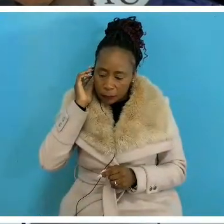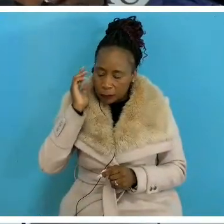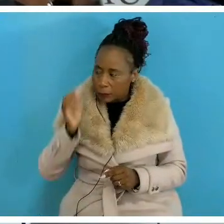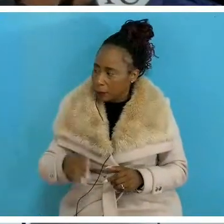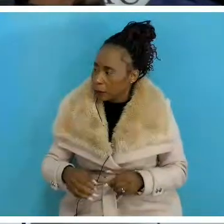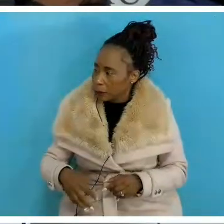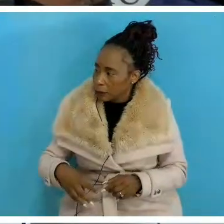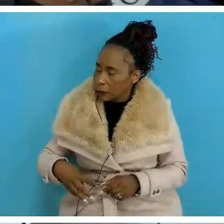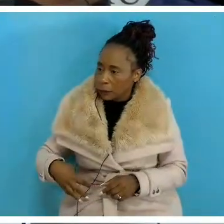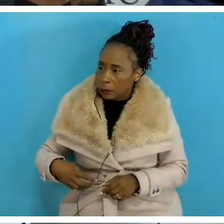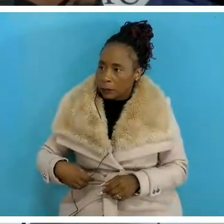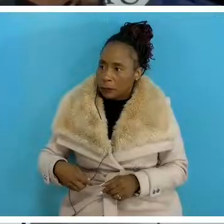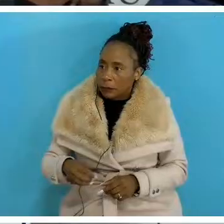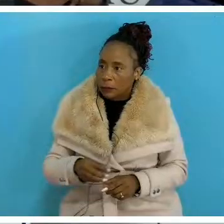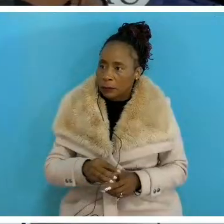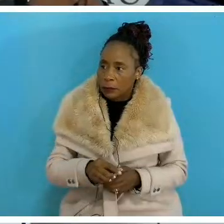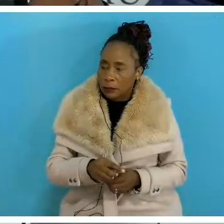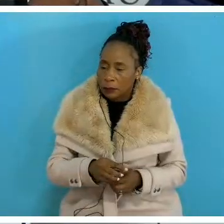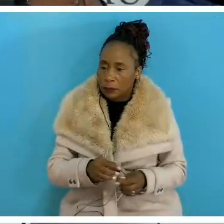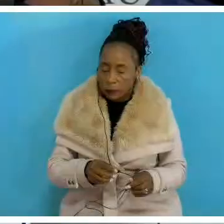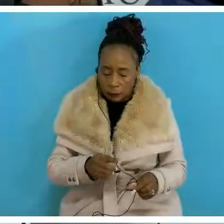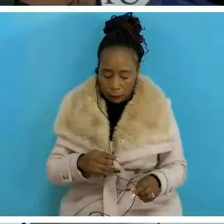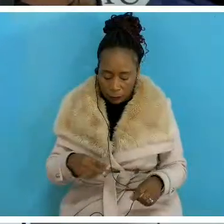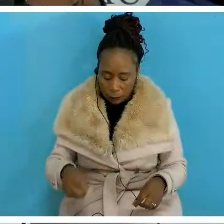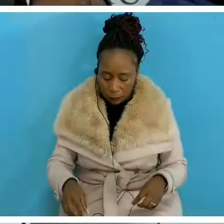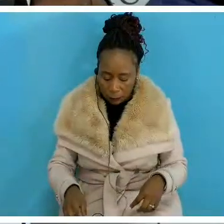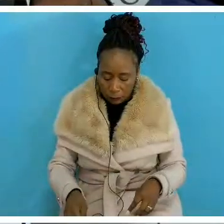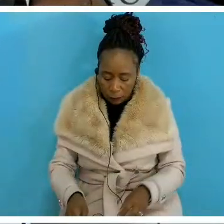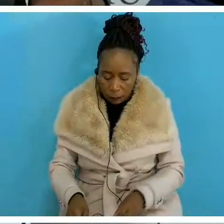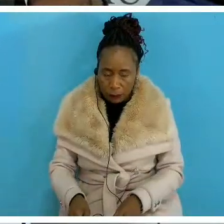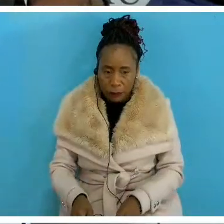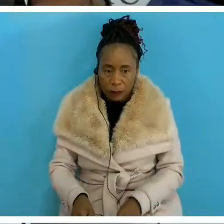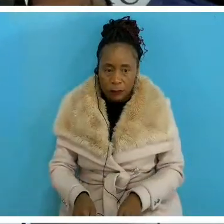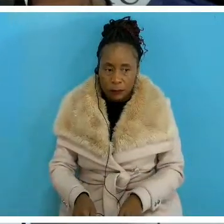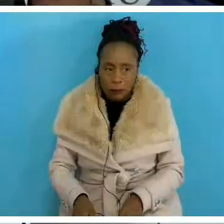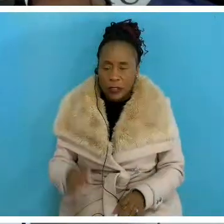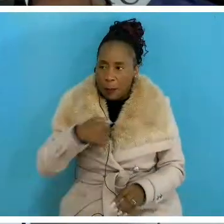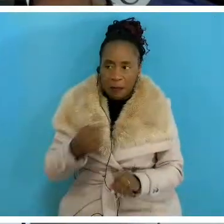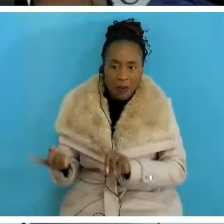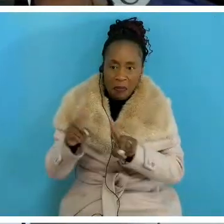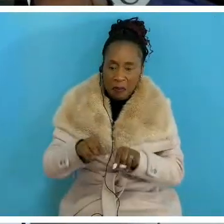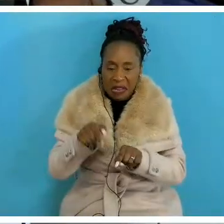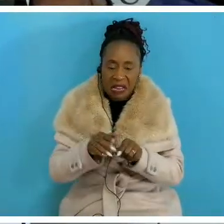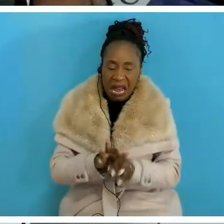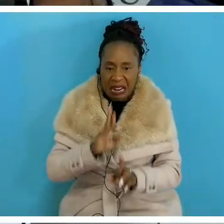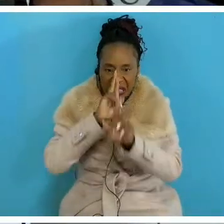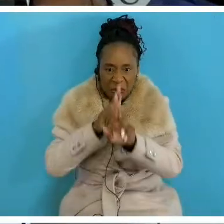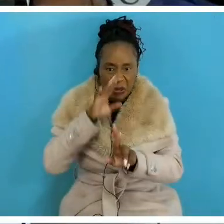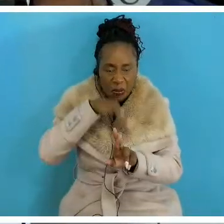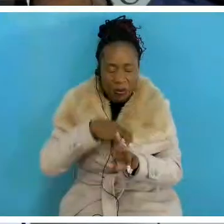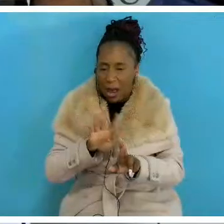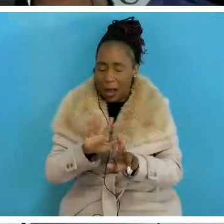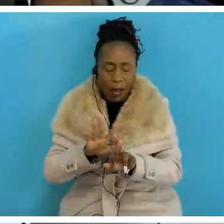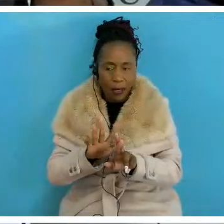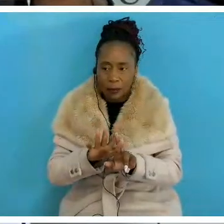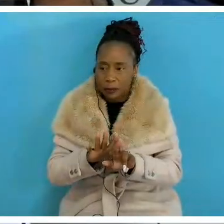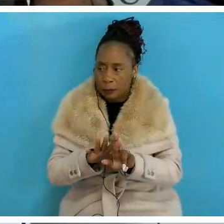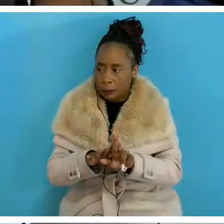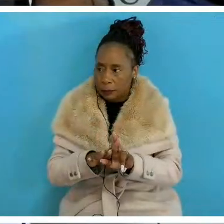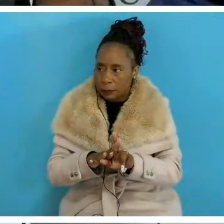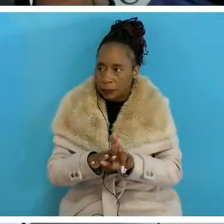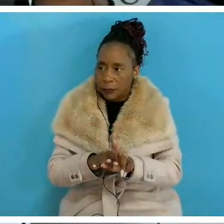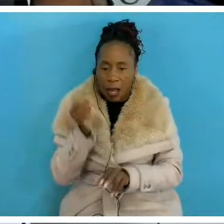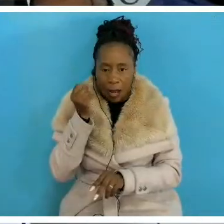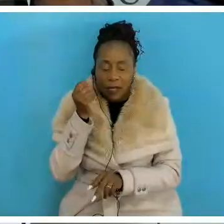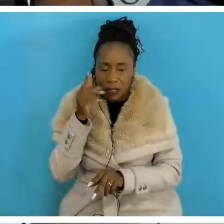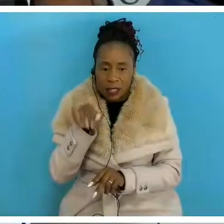nie. Nie eens nie meneer. I'm not trying to disrespect you, but I'm saying not even you has got that. Ek verstaan wat jy